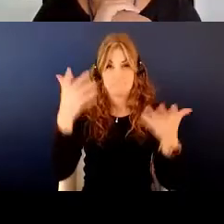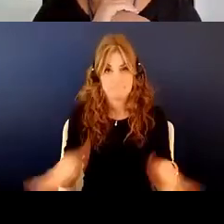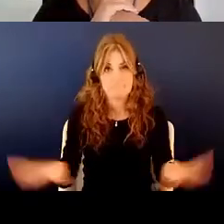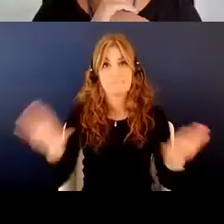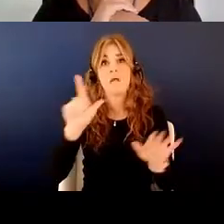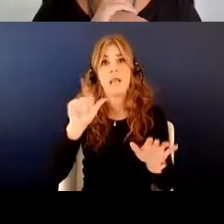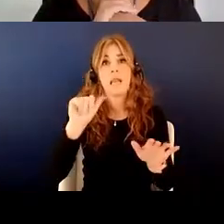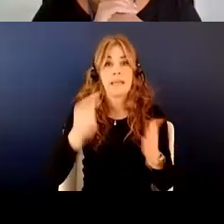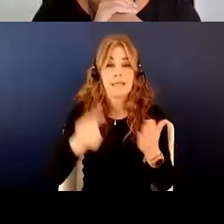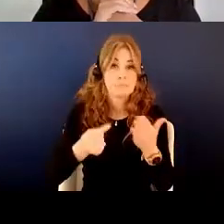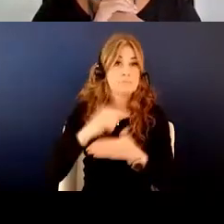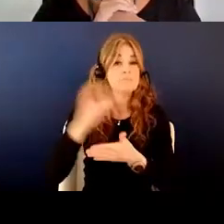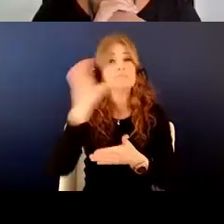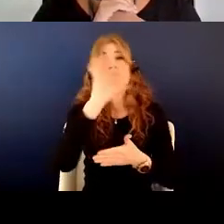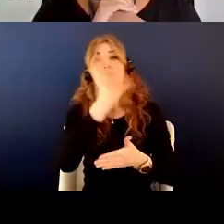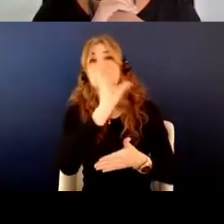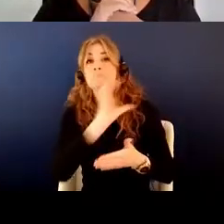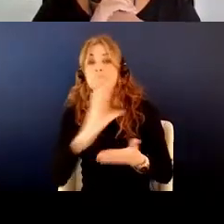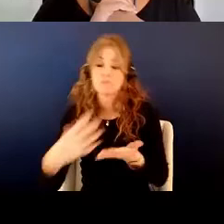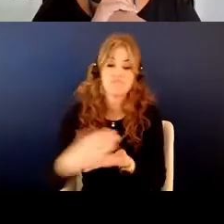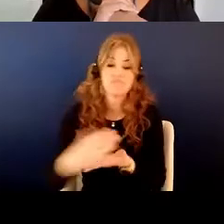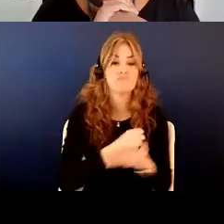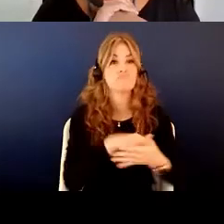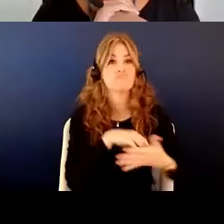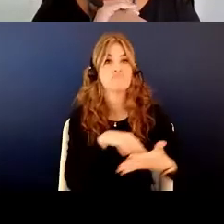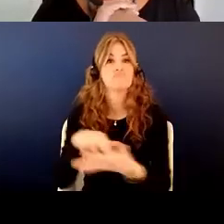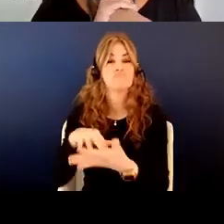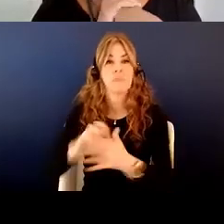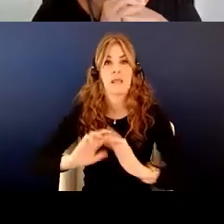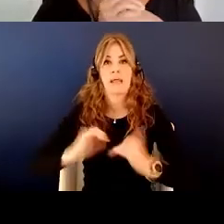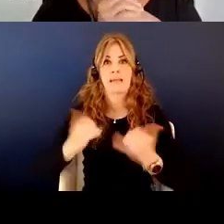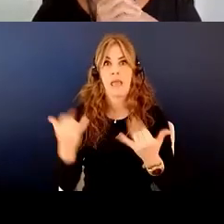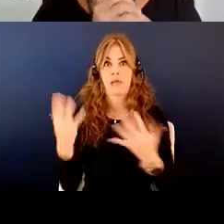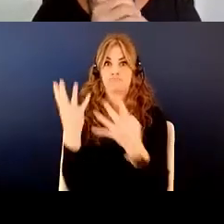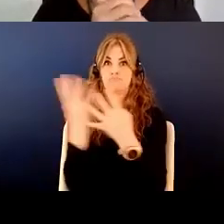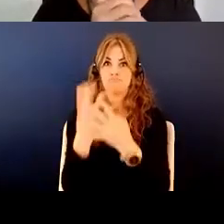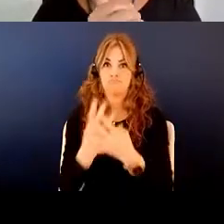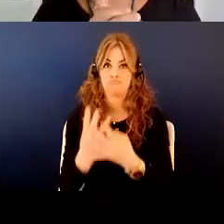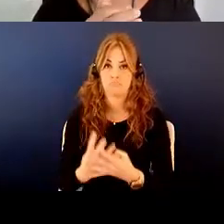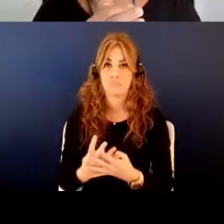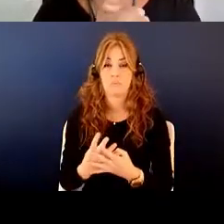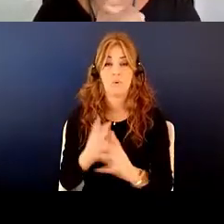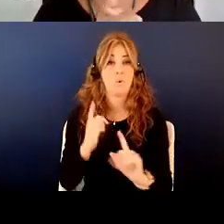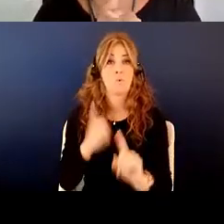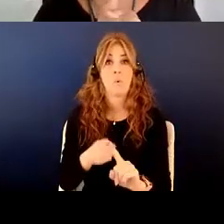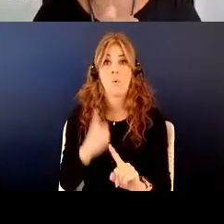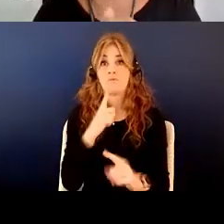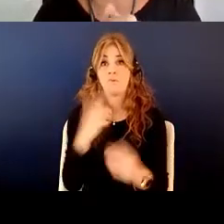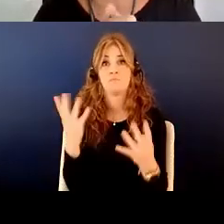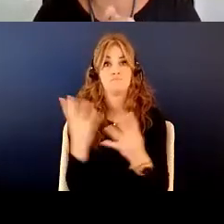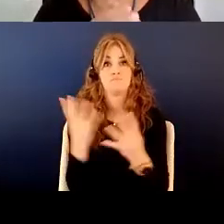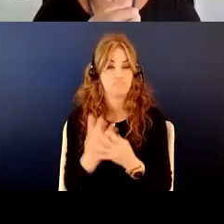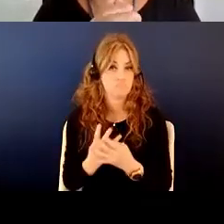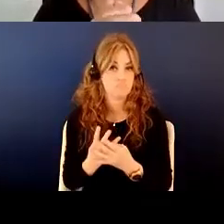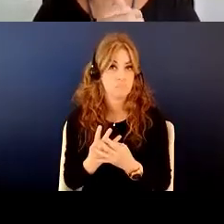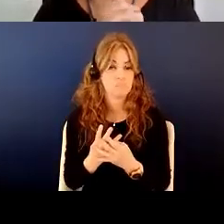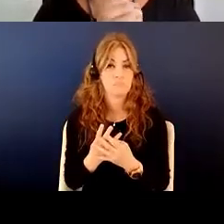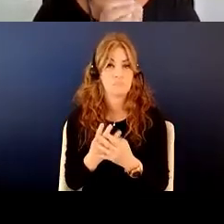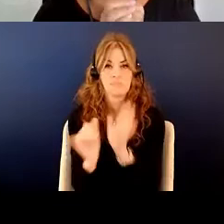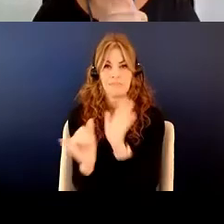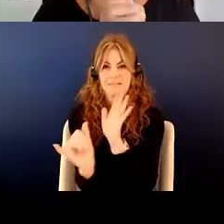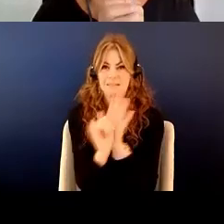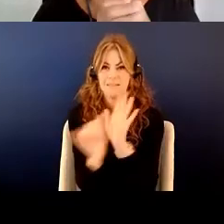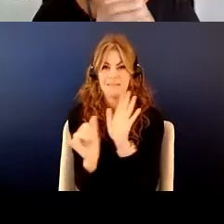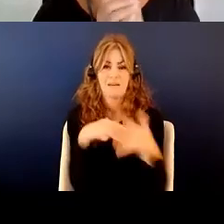search and you've got all your studies ready to screen. So the goal of the screening stage is to identify those studies